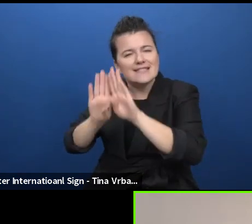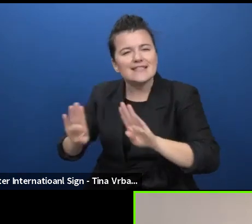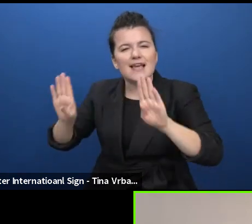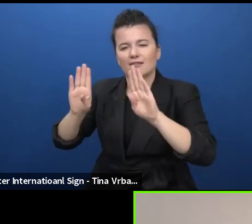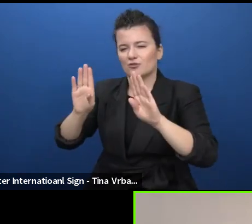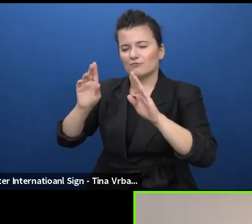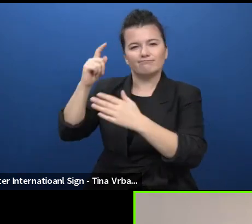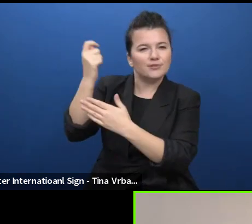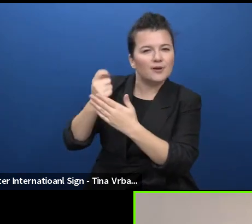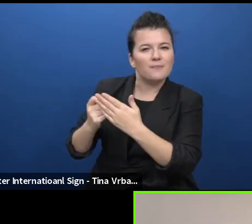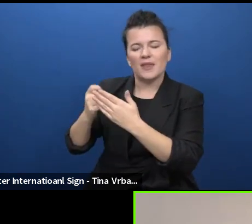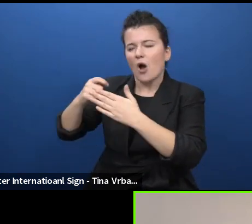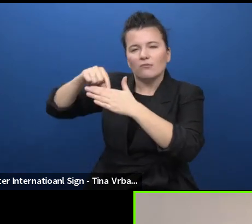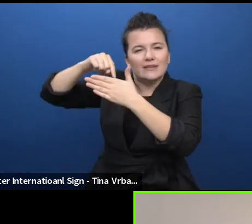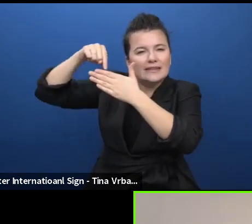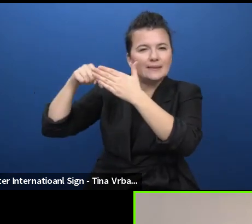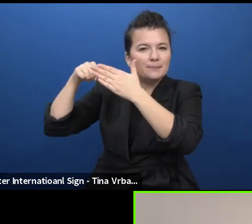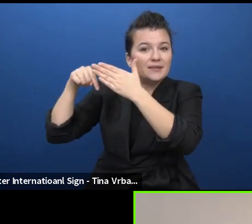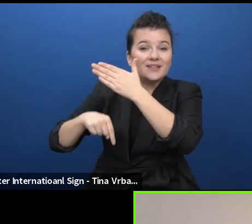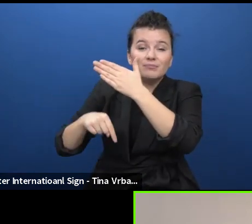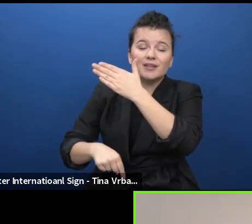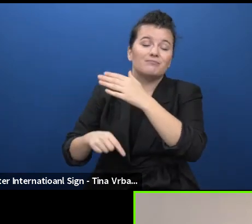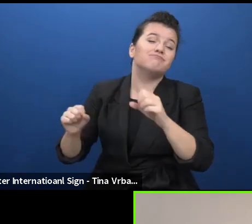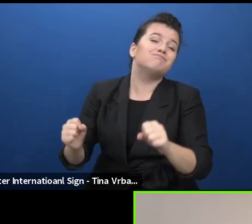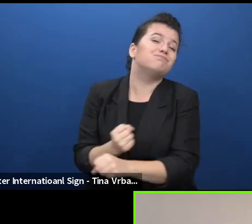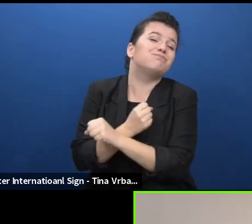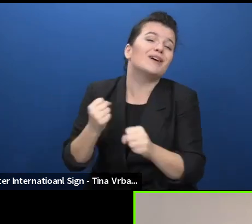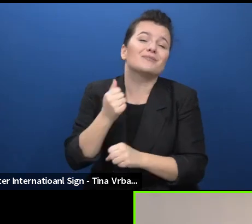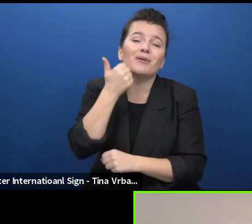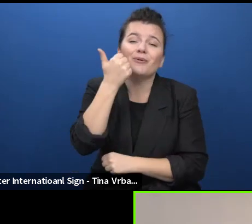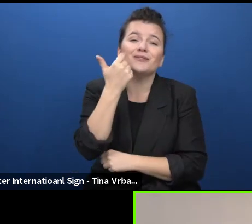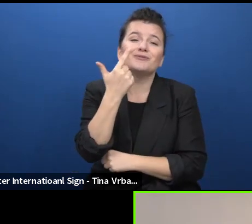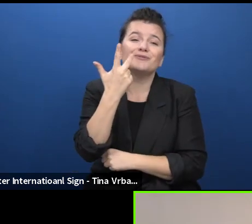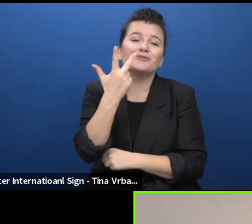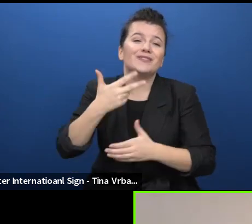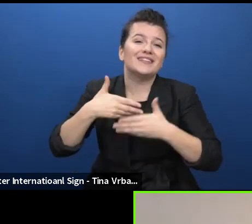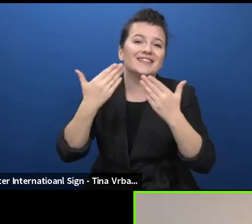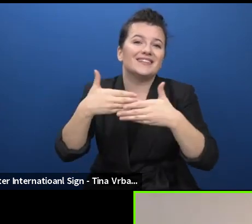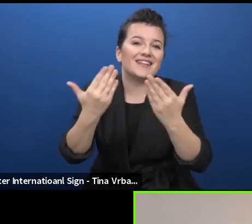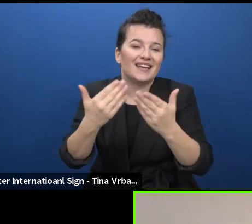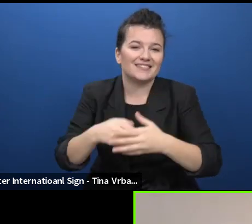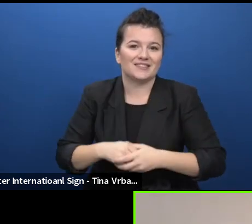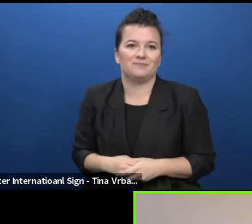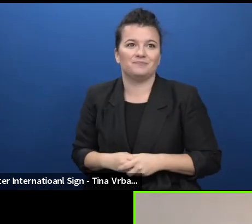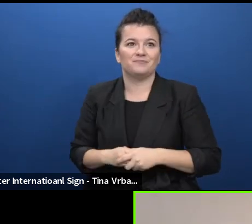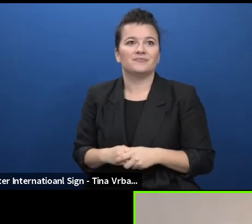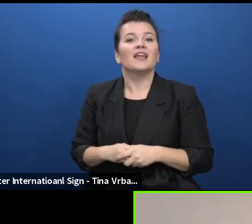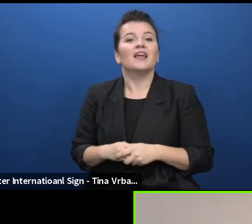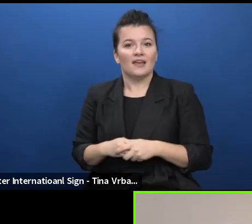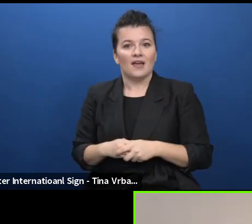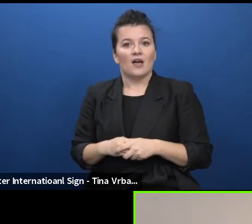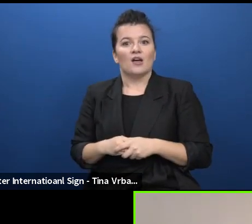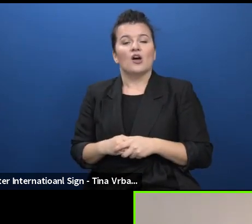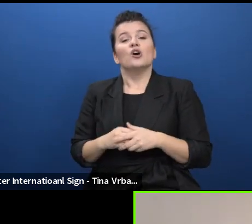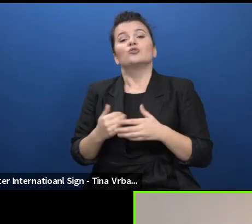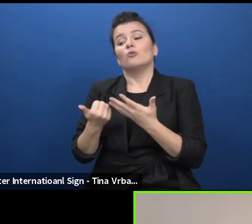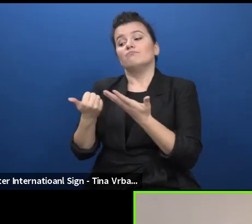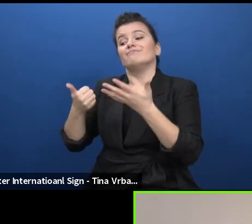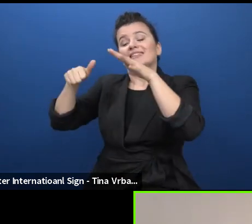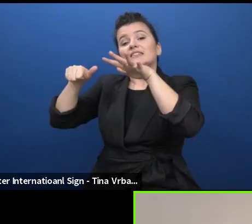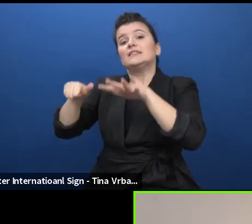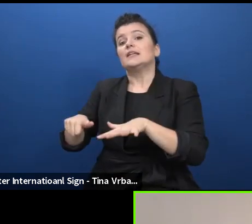and needs. The programme itself results of a six-month dialogue process within the sector,